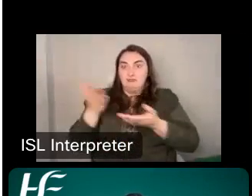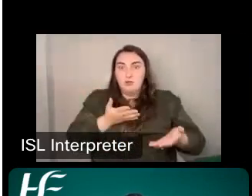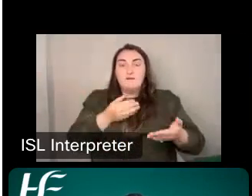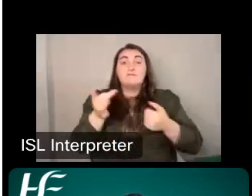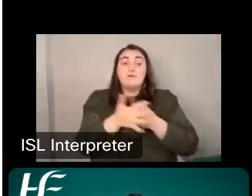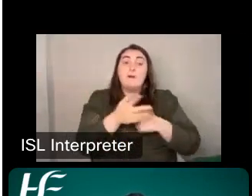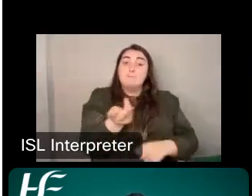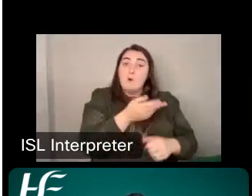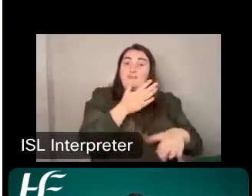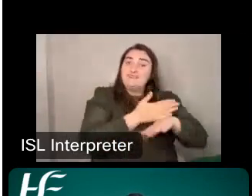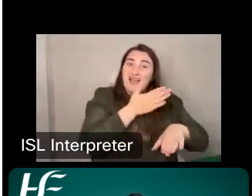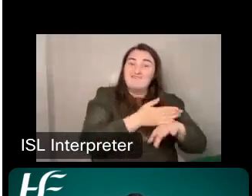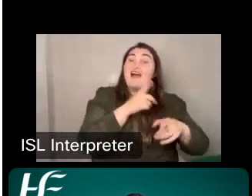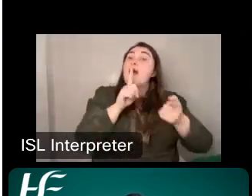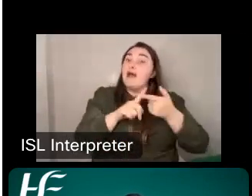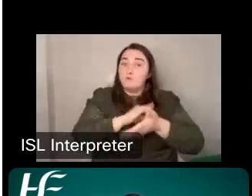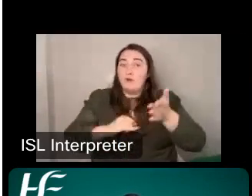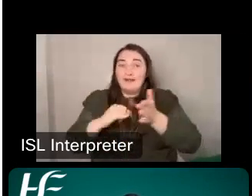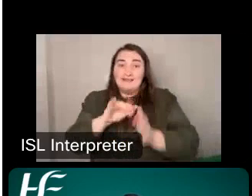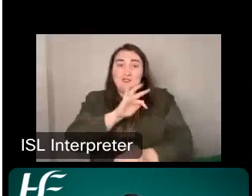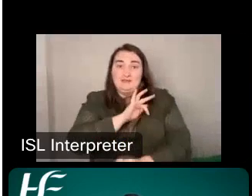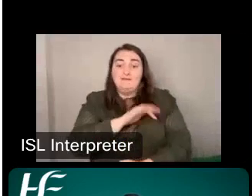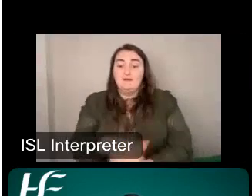staff and the organization. So